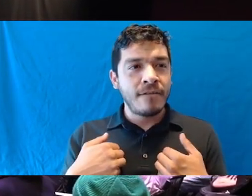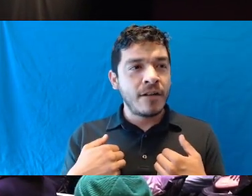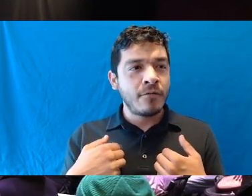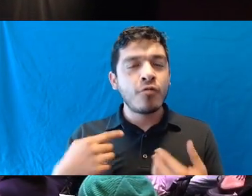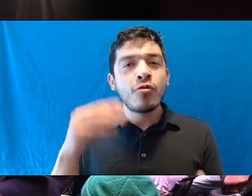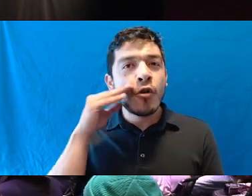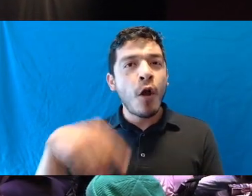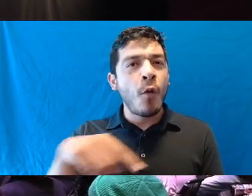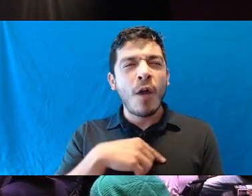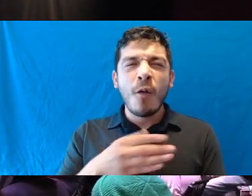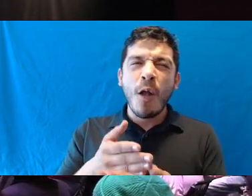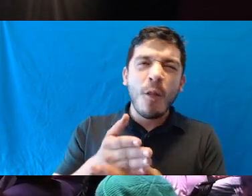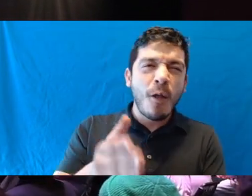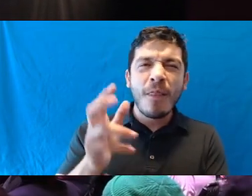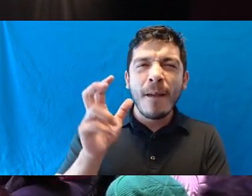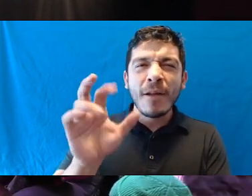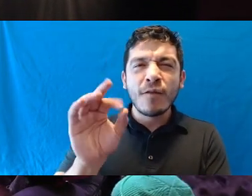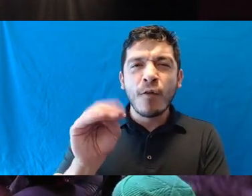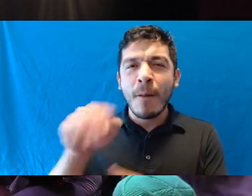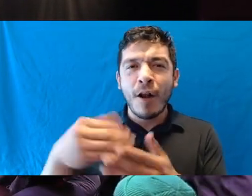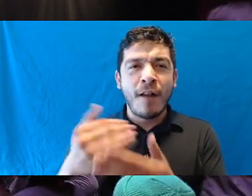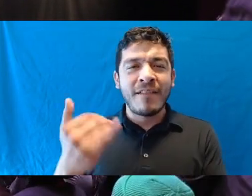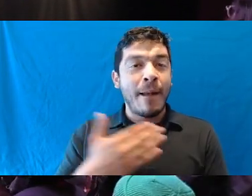all of that. Can you please stand?